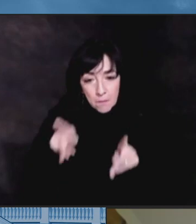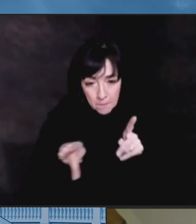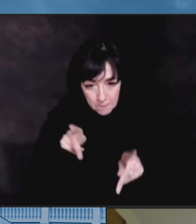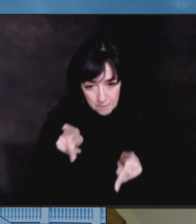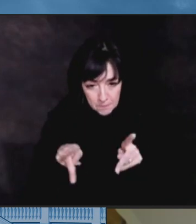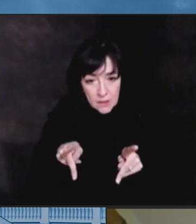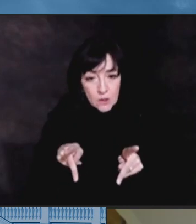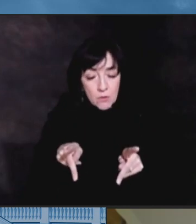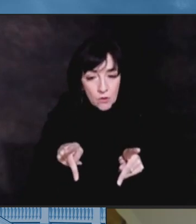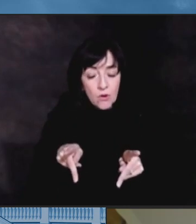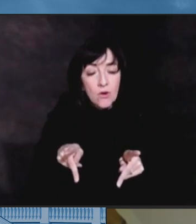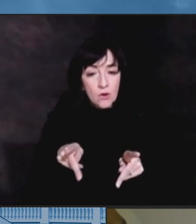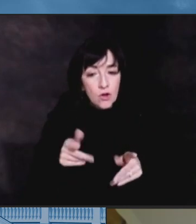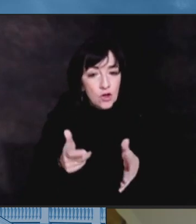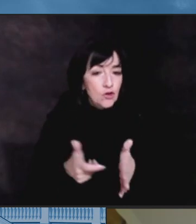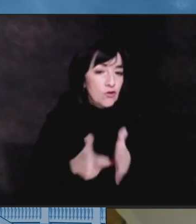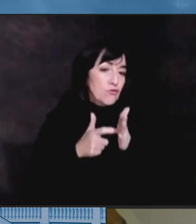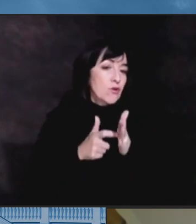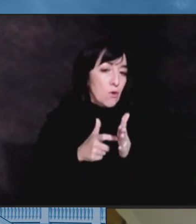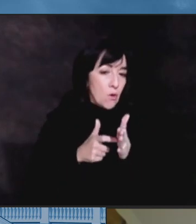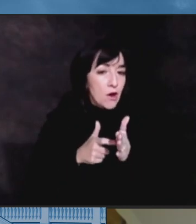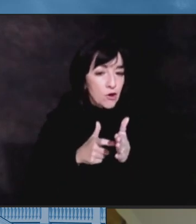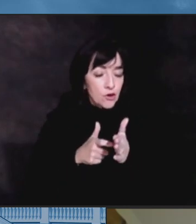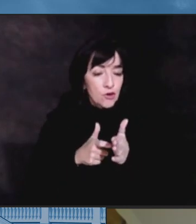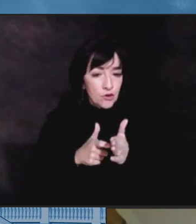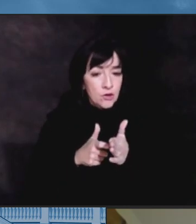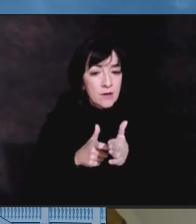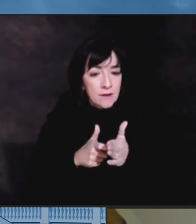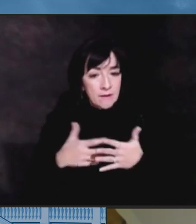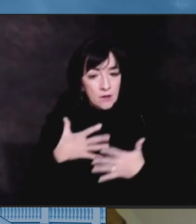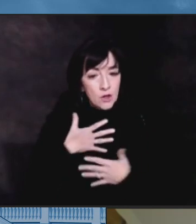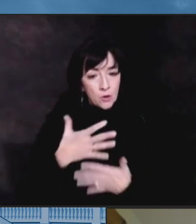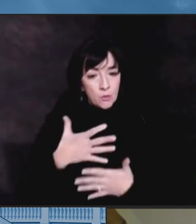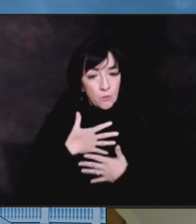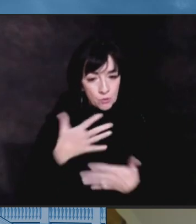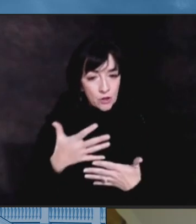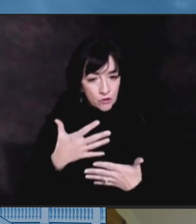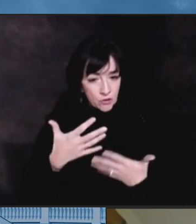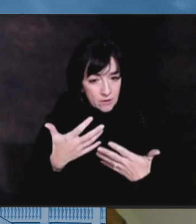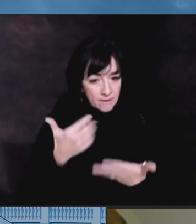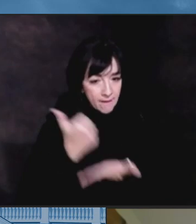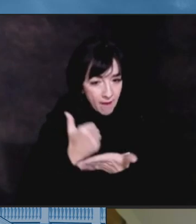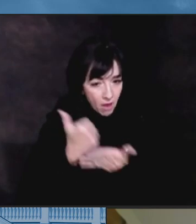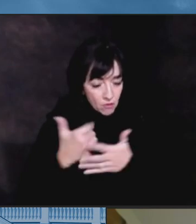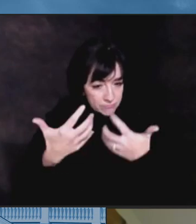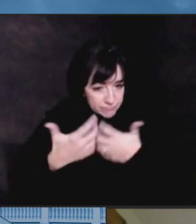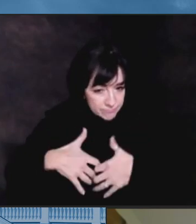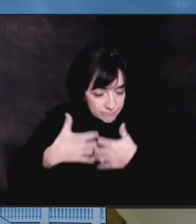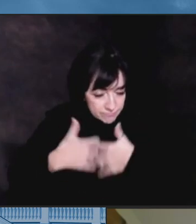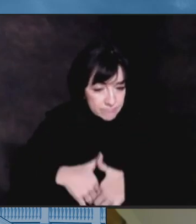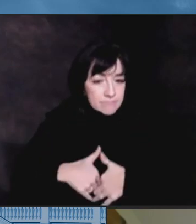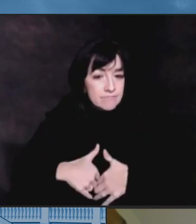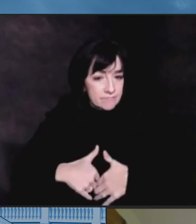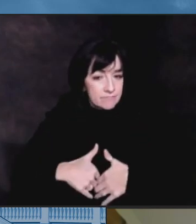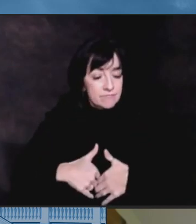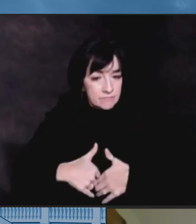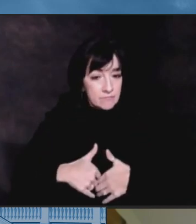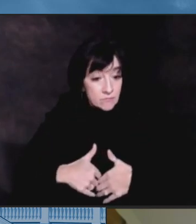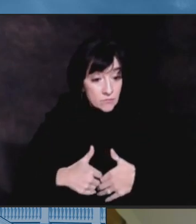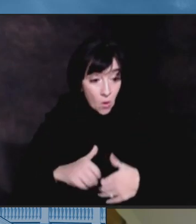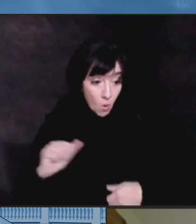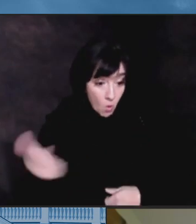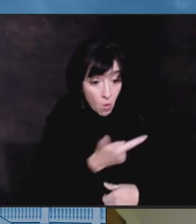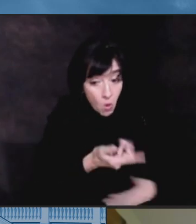in the ICU, less people are requiring a ventilator. And actually, I think this